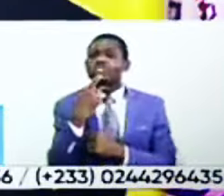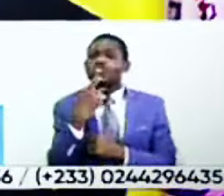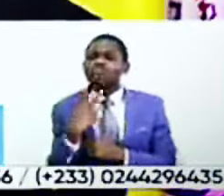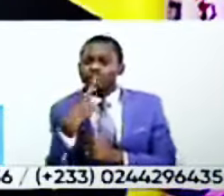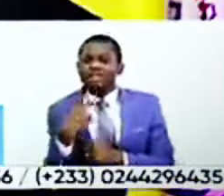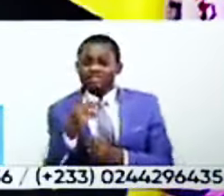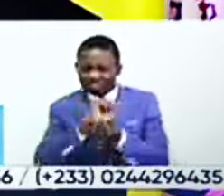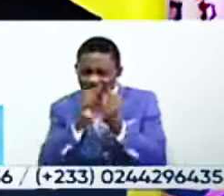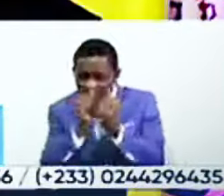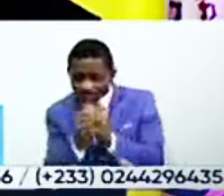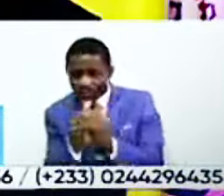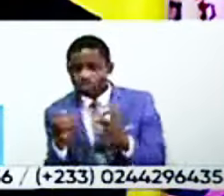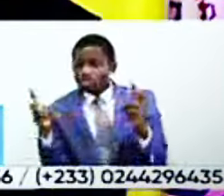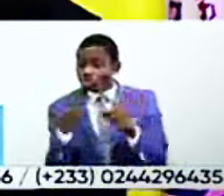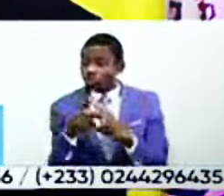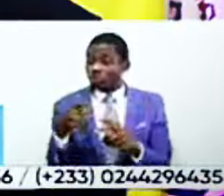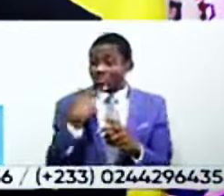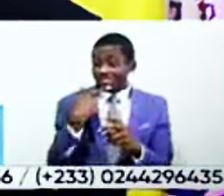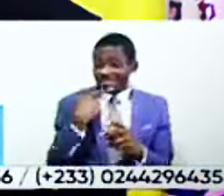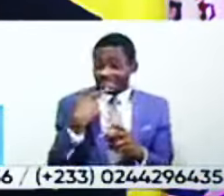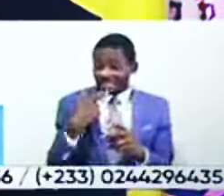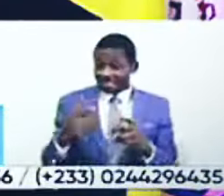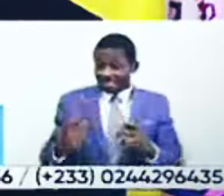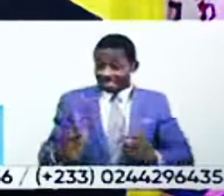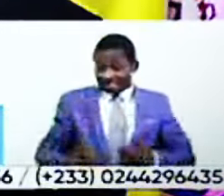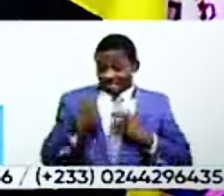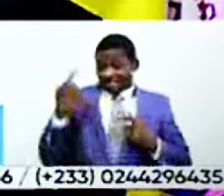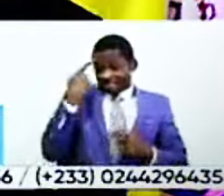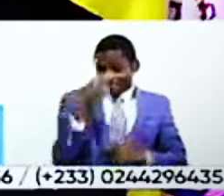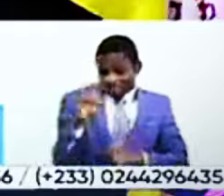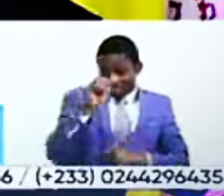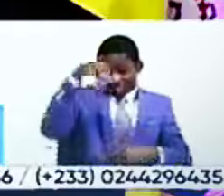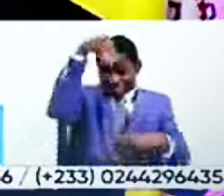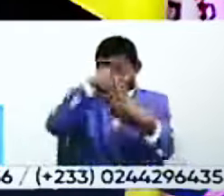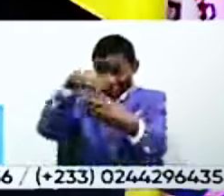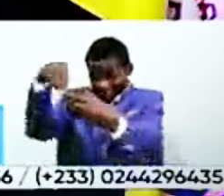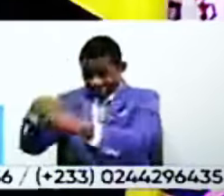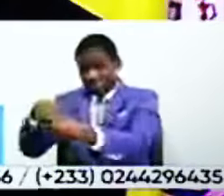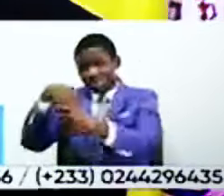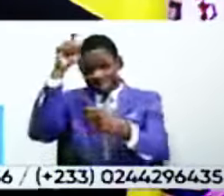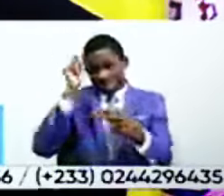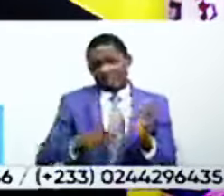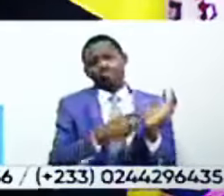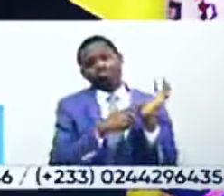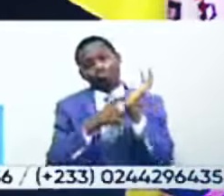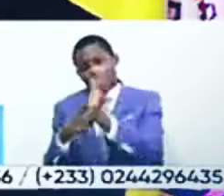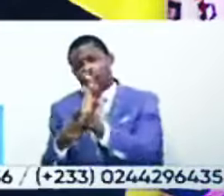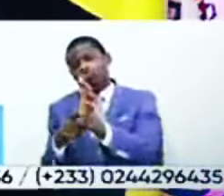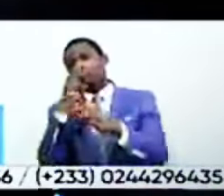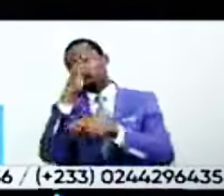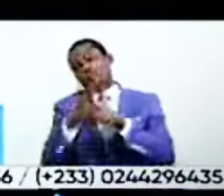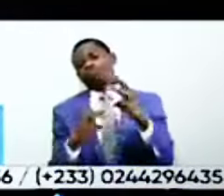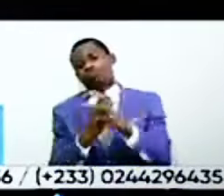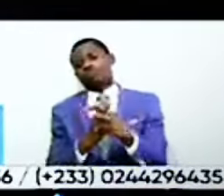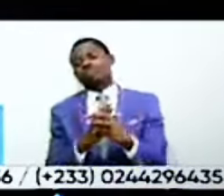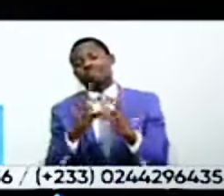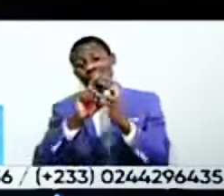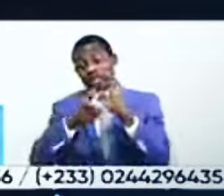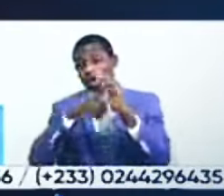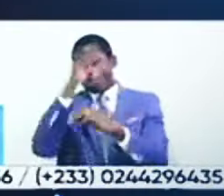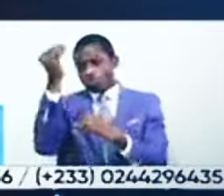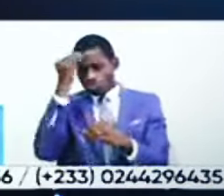should produce effects that the watching world should see. the name of the Lord. Paul